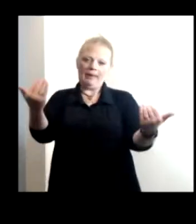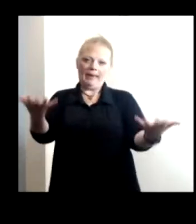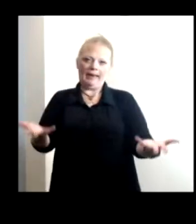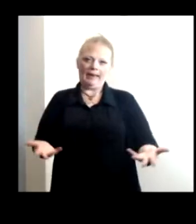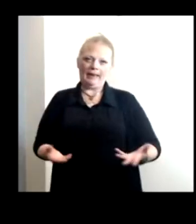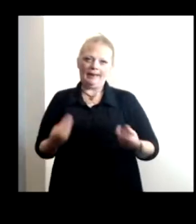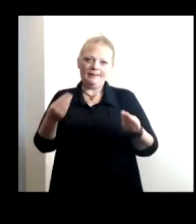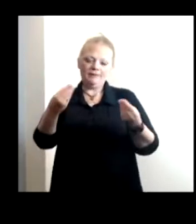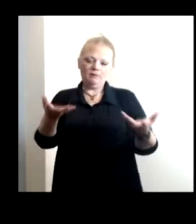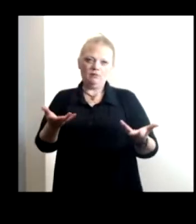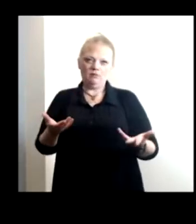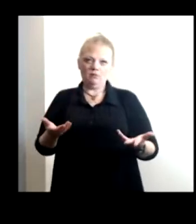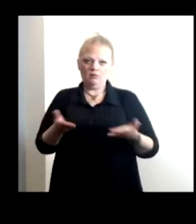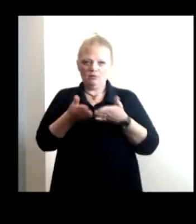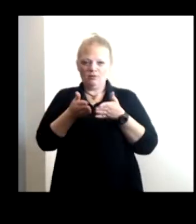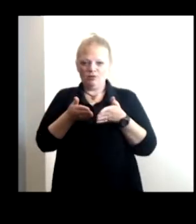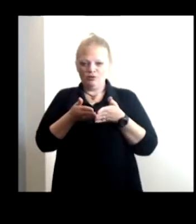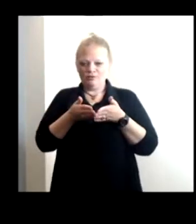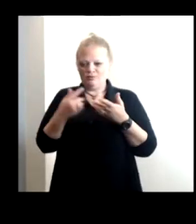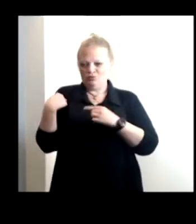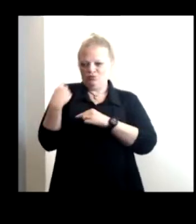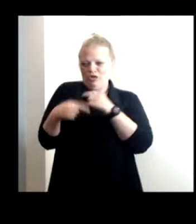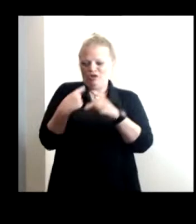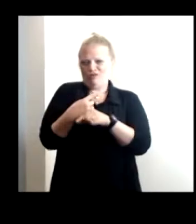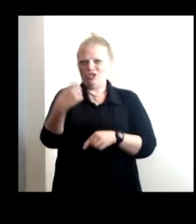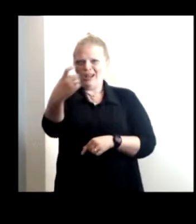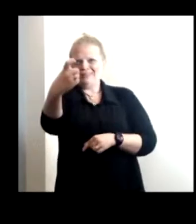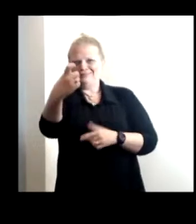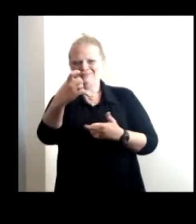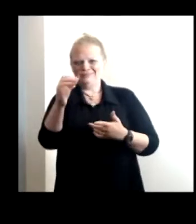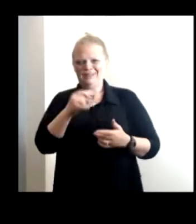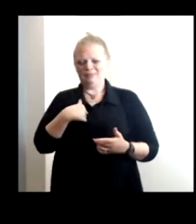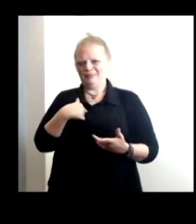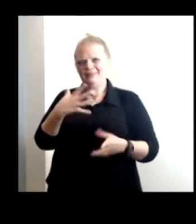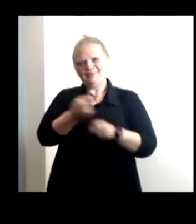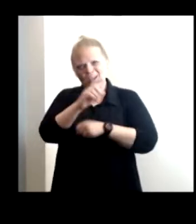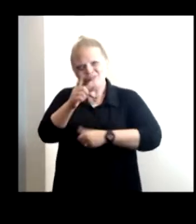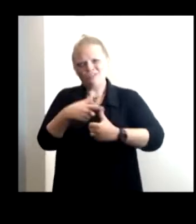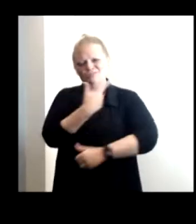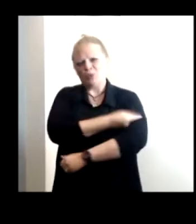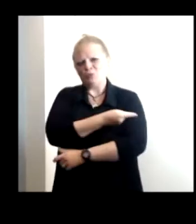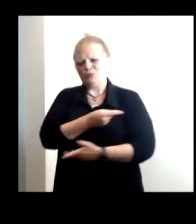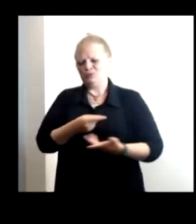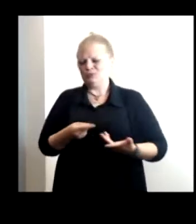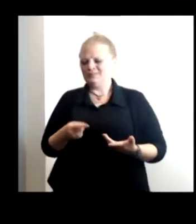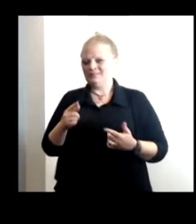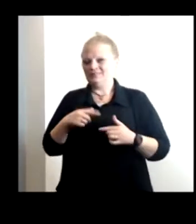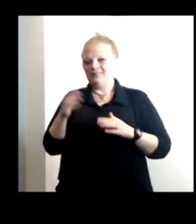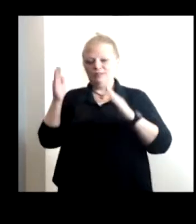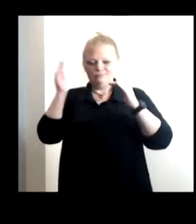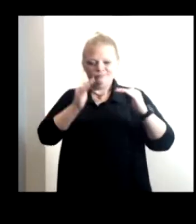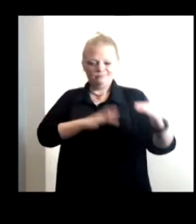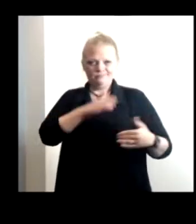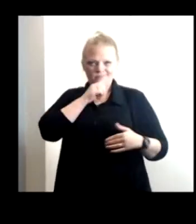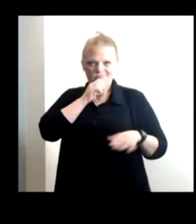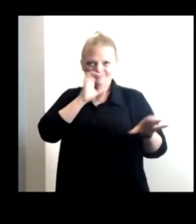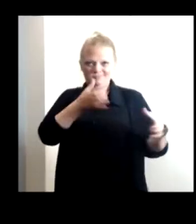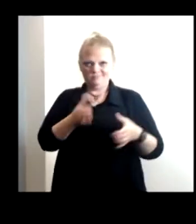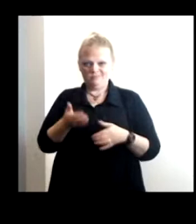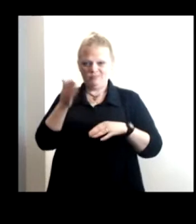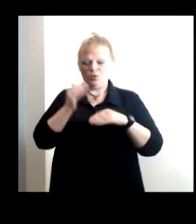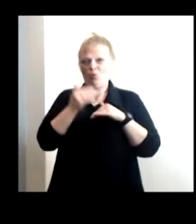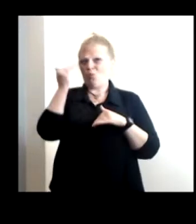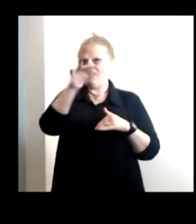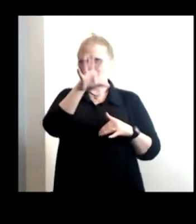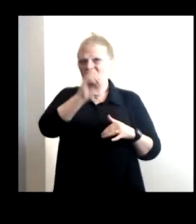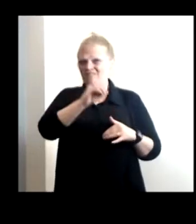now, you Generation Xers like me. Go and get your first dose. And then even on lower age categories, we're over